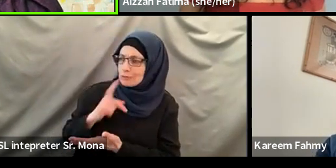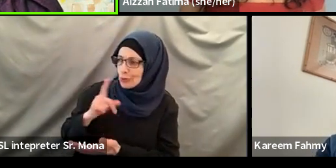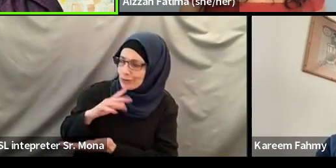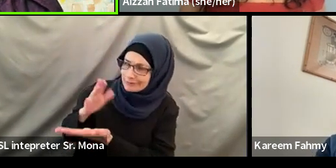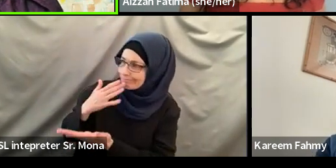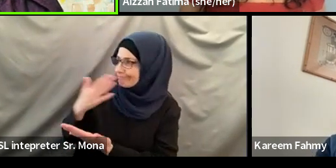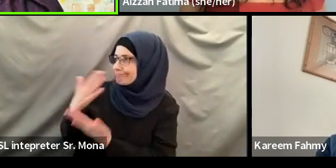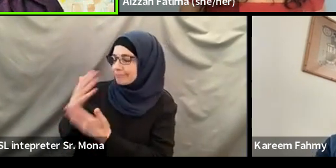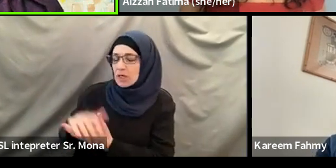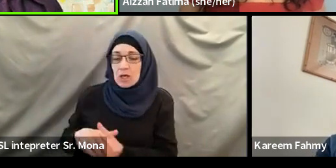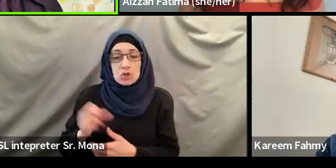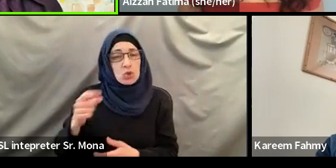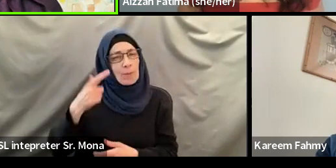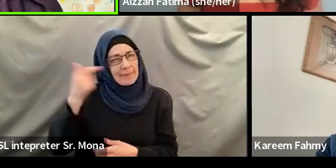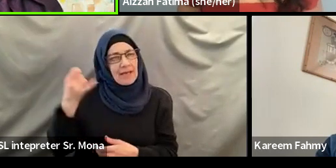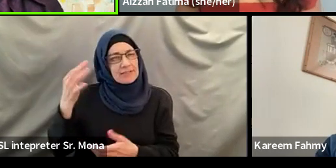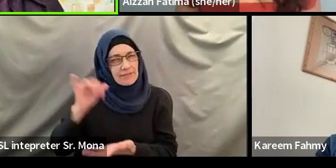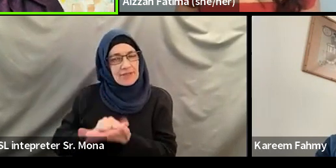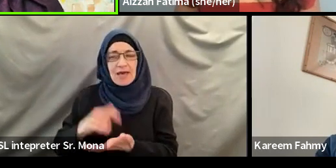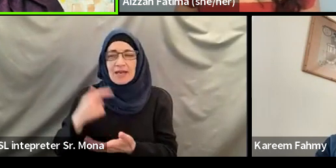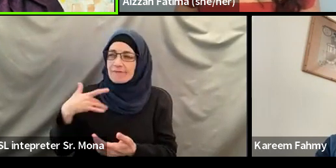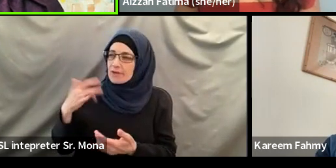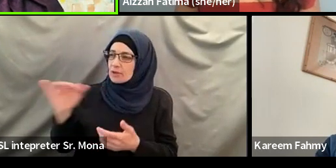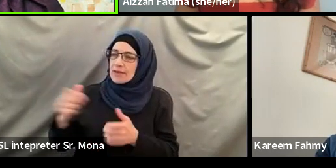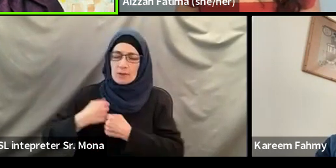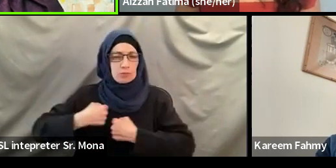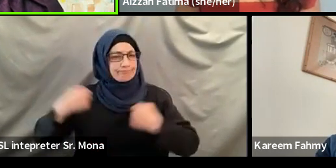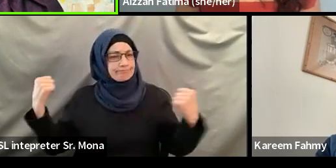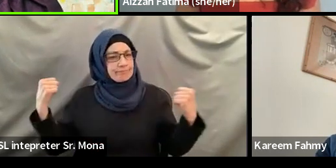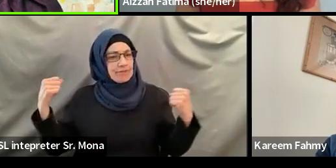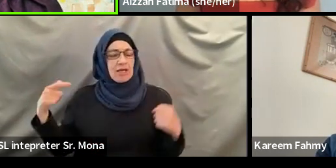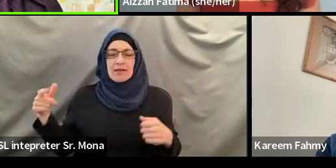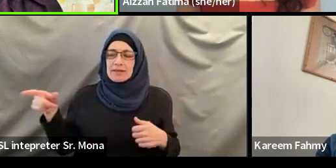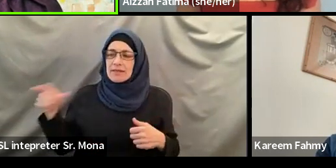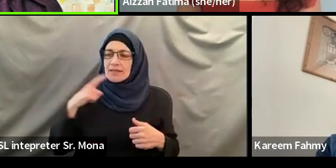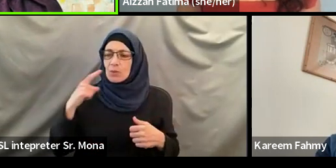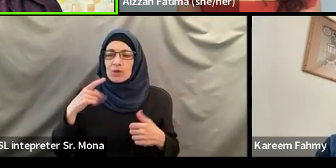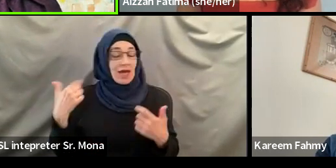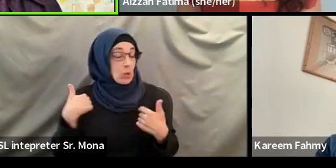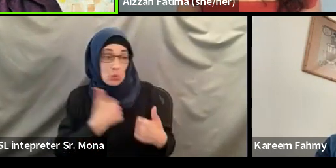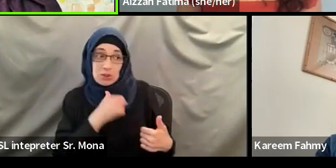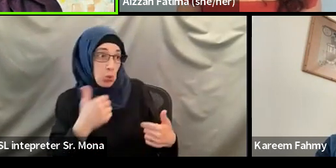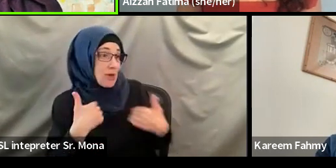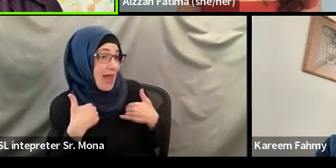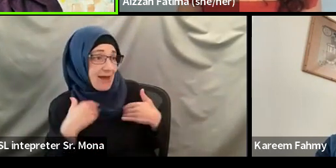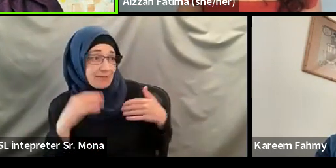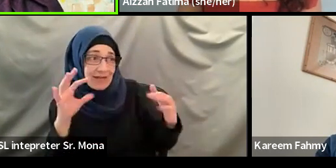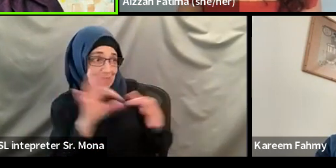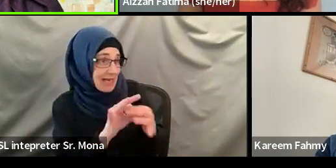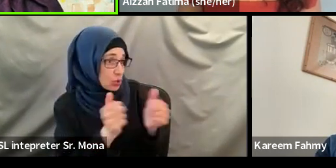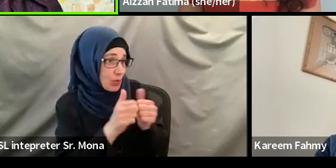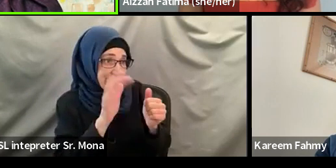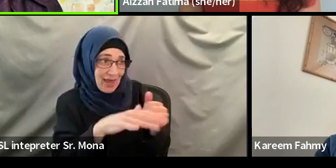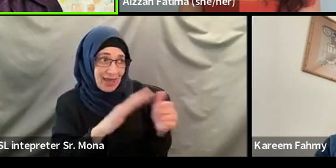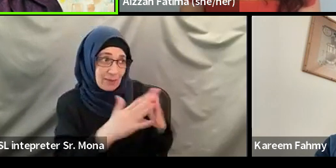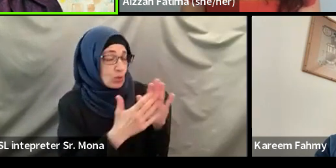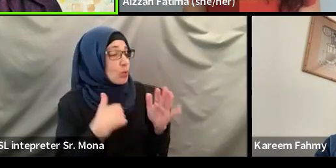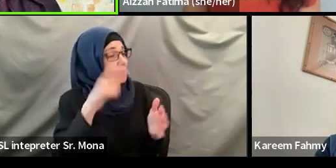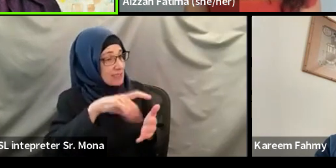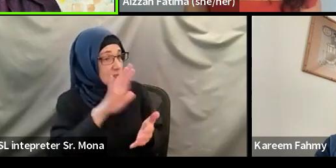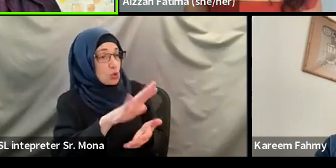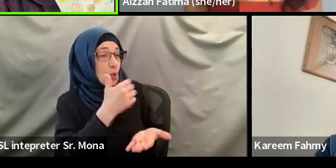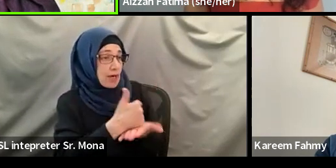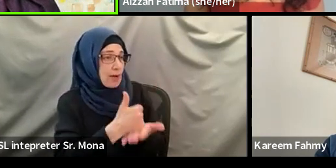I felt like they were really upfront in the fact that like, we don't have connections with these communities and we need your help. That has not always been my experience